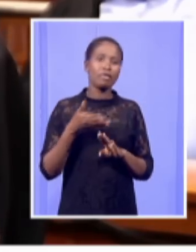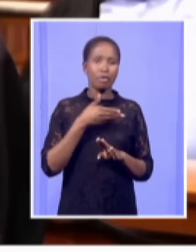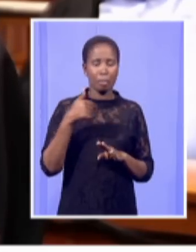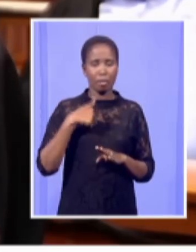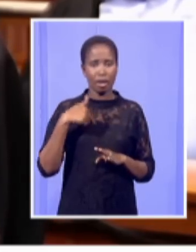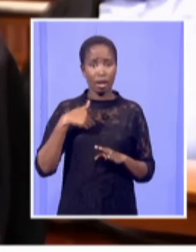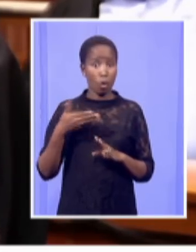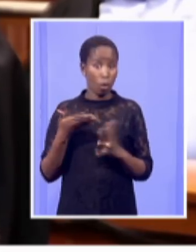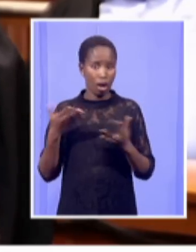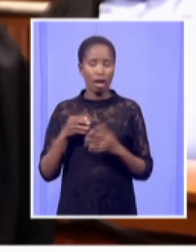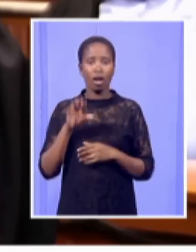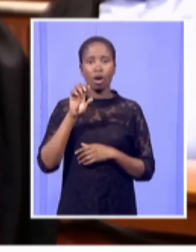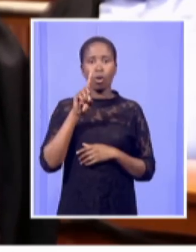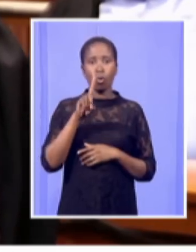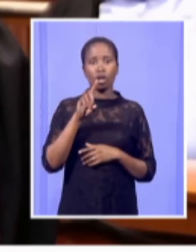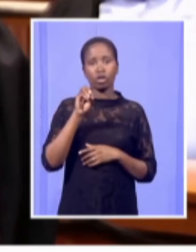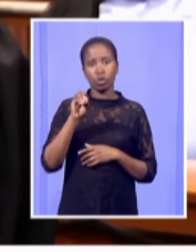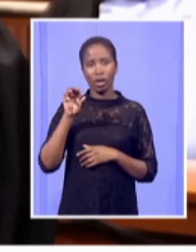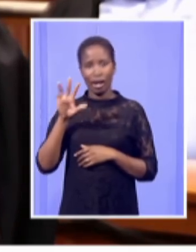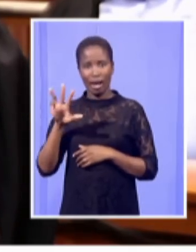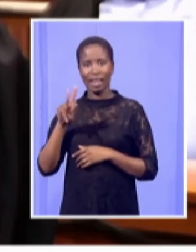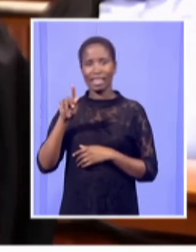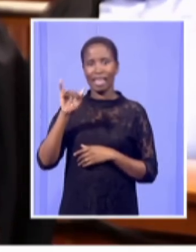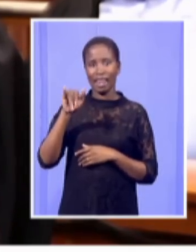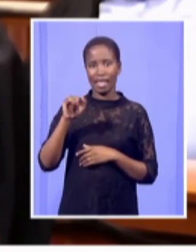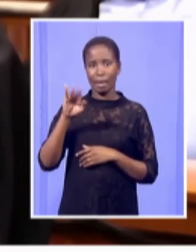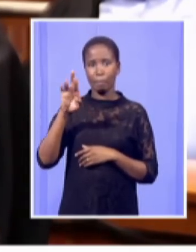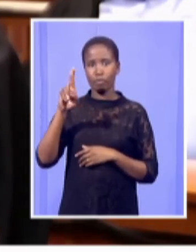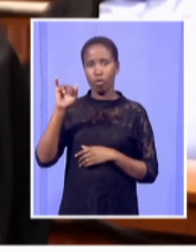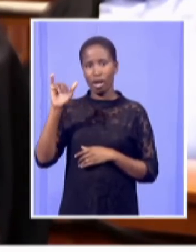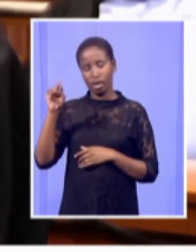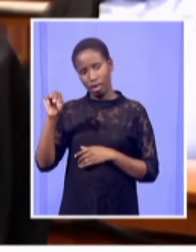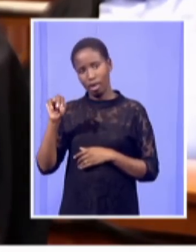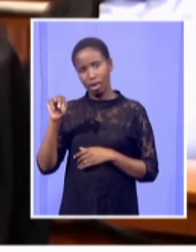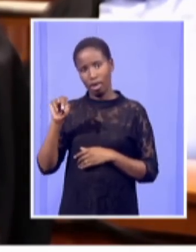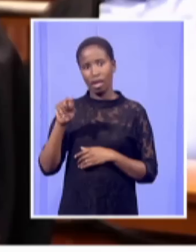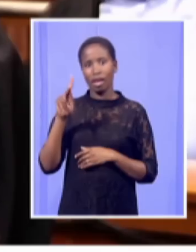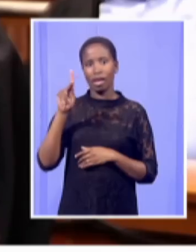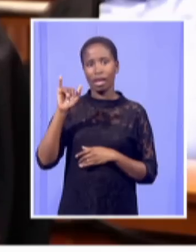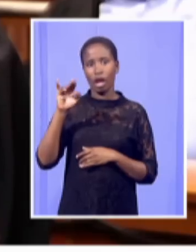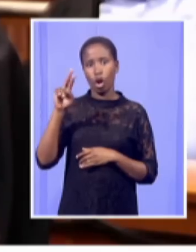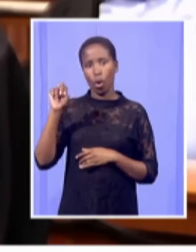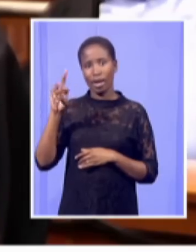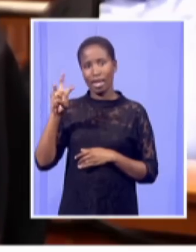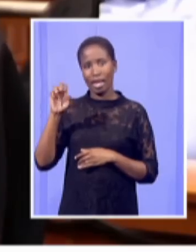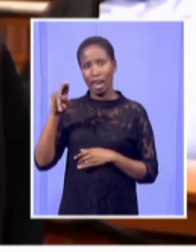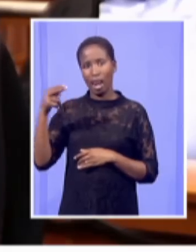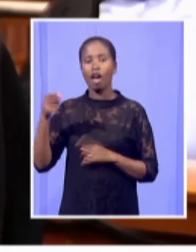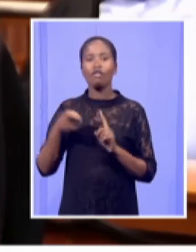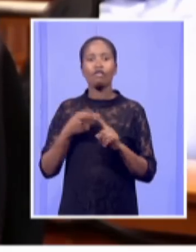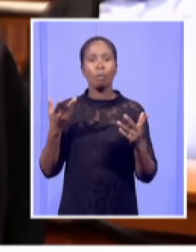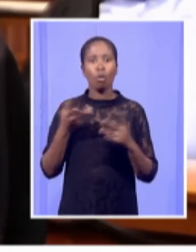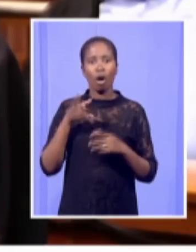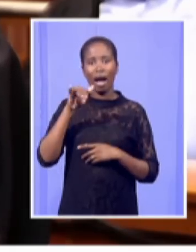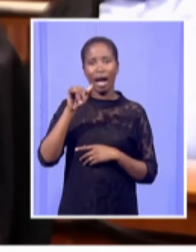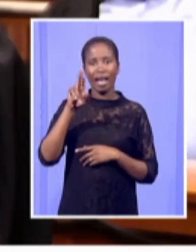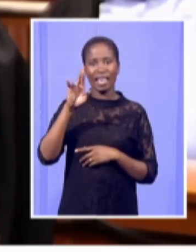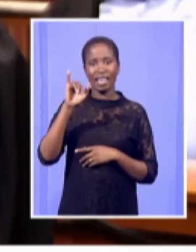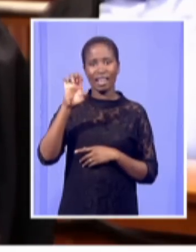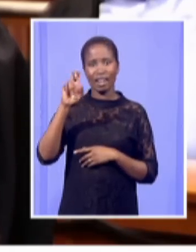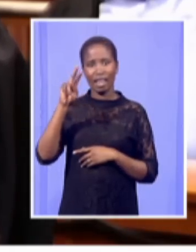409 Kelly Lane, Cornwall Hill Estate, Irene, for a period of 5